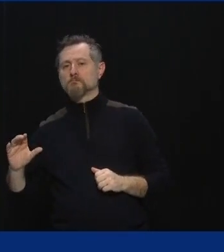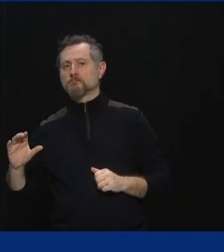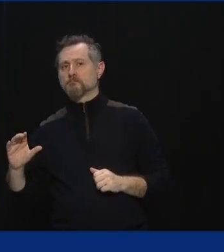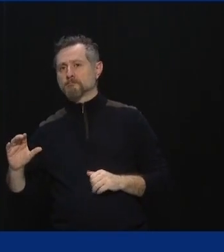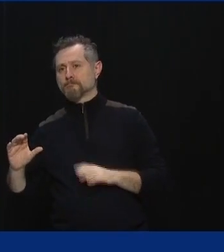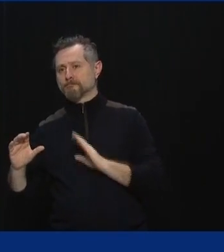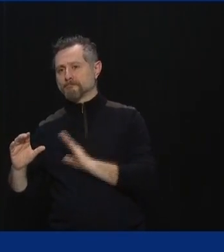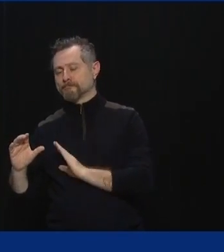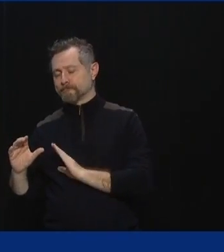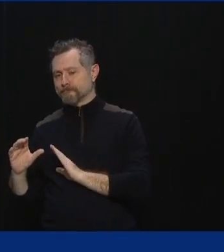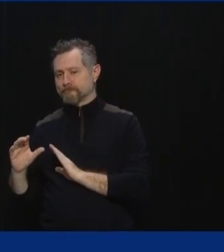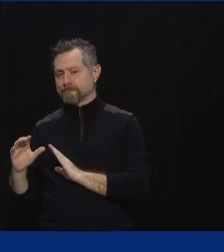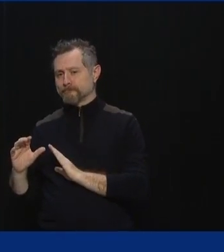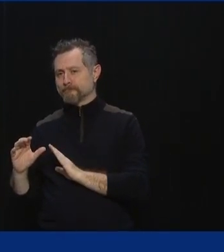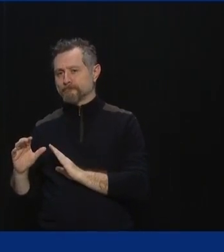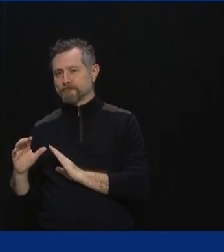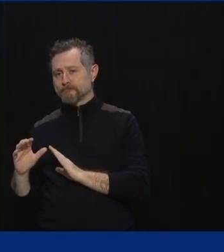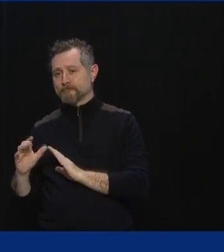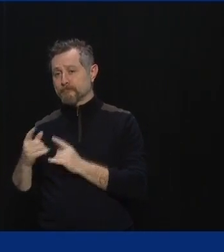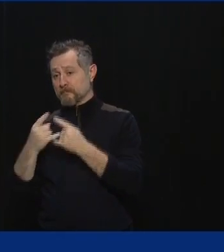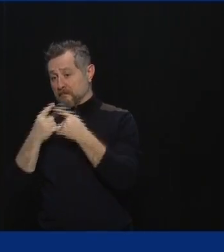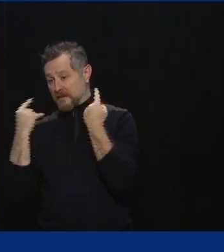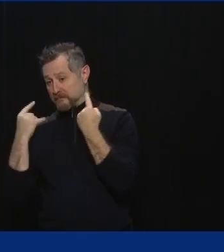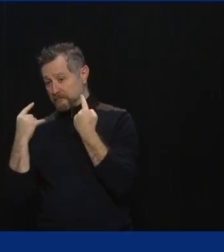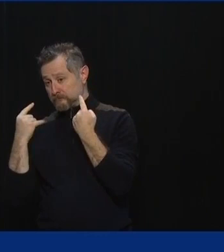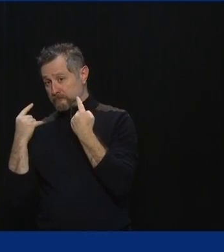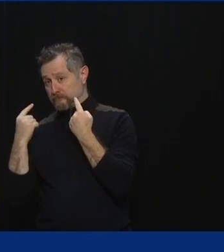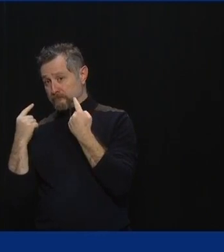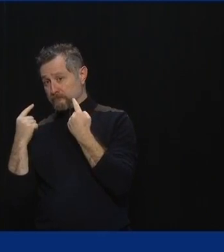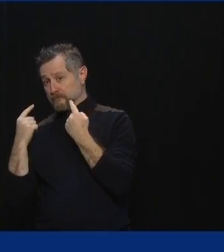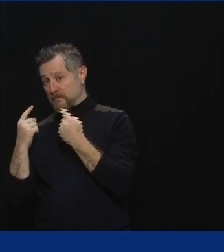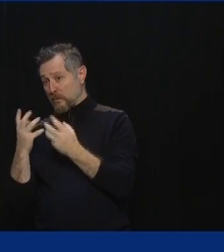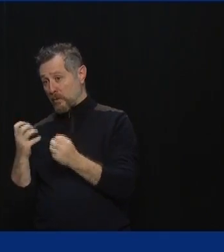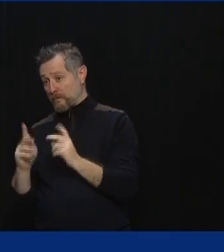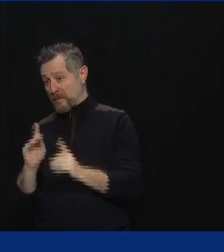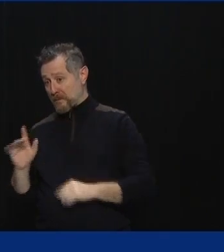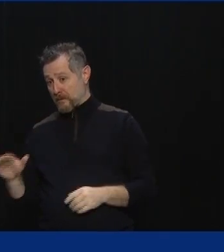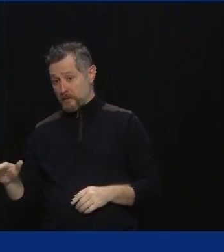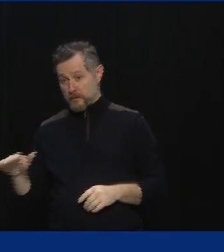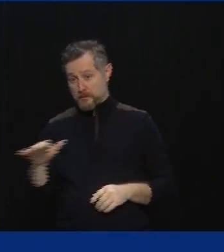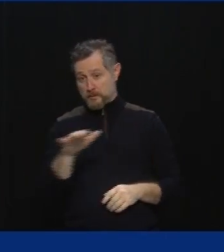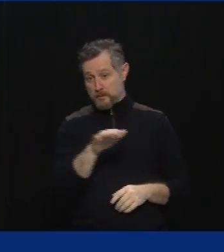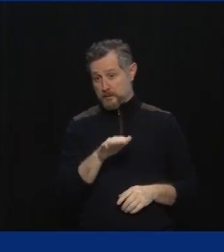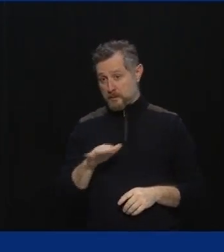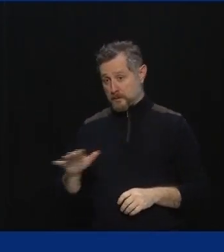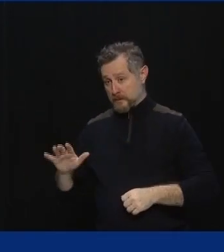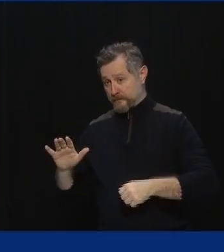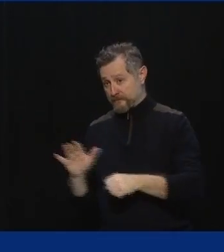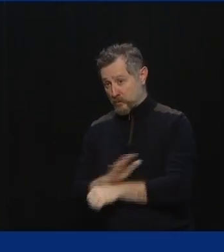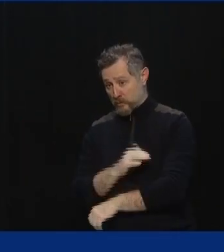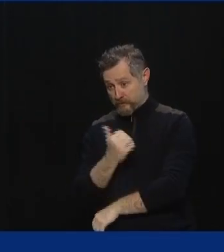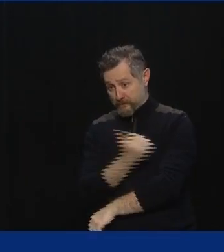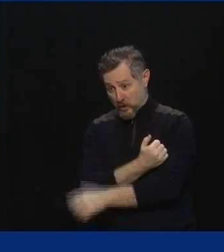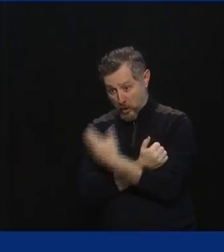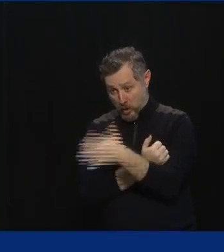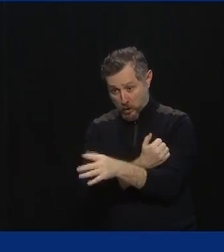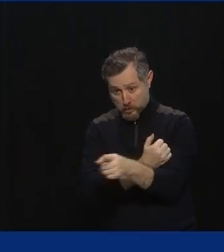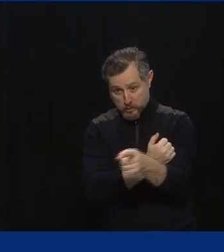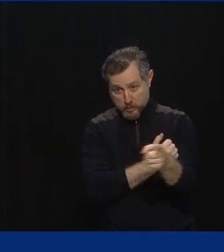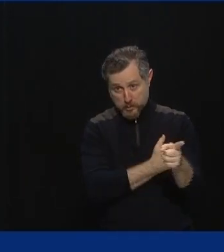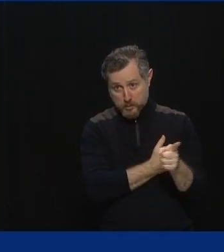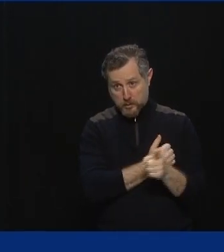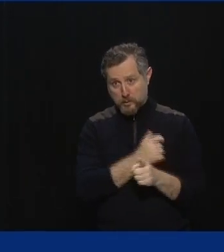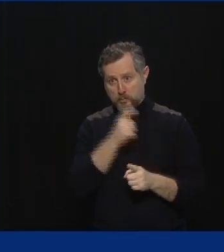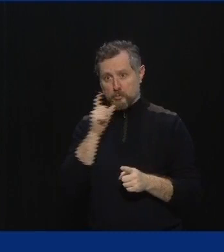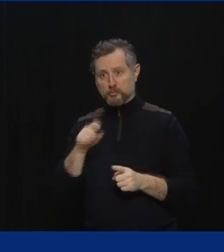got masks now, and you want people to be fully vaccinated instead of